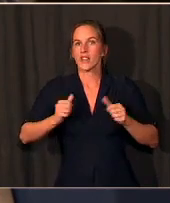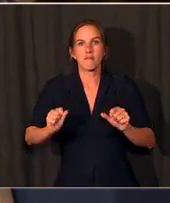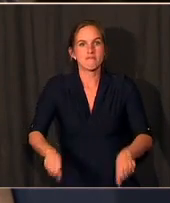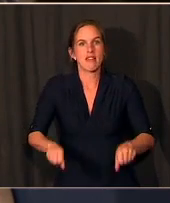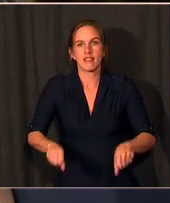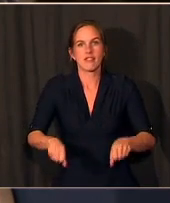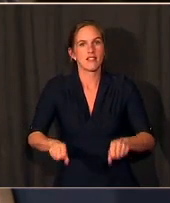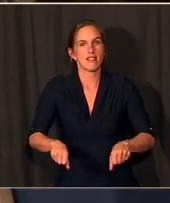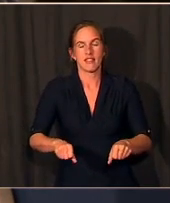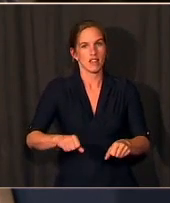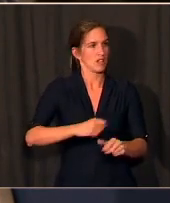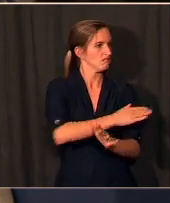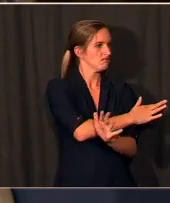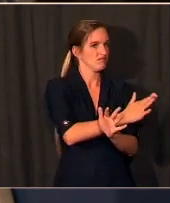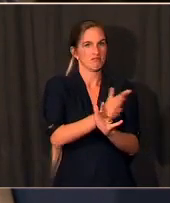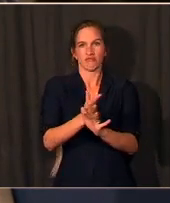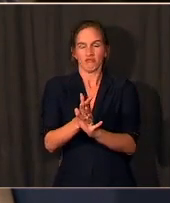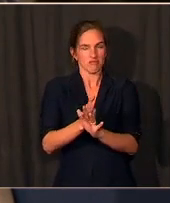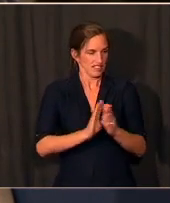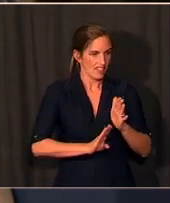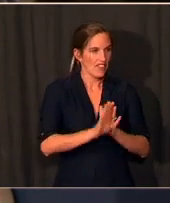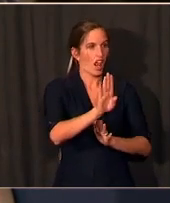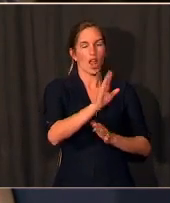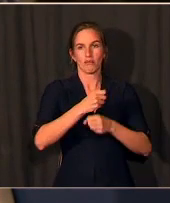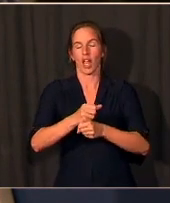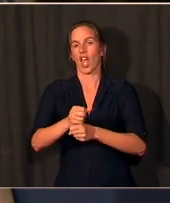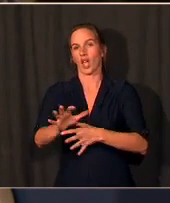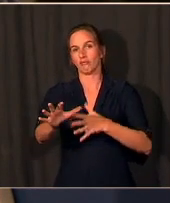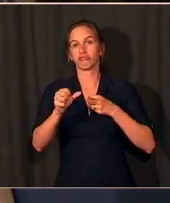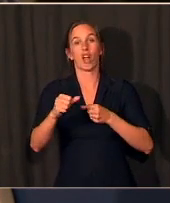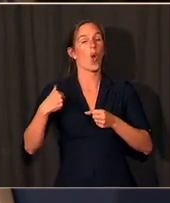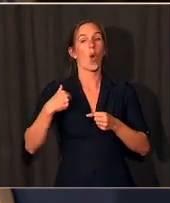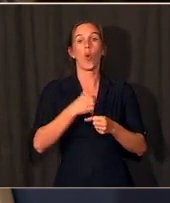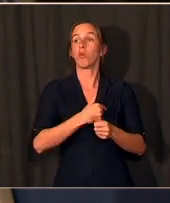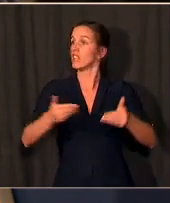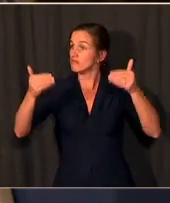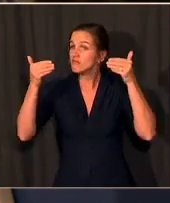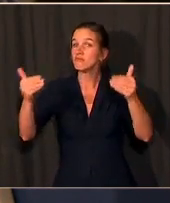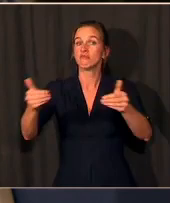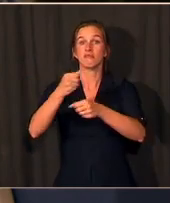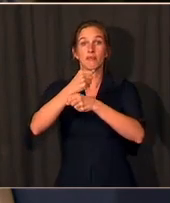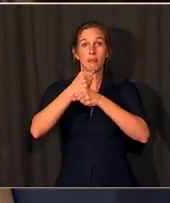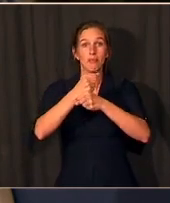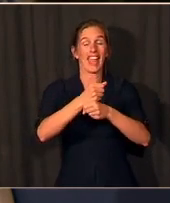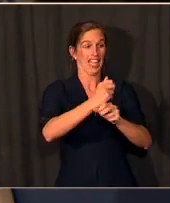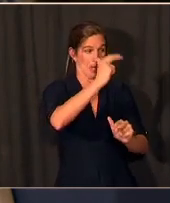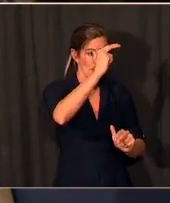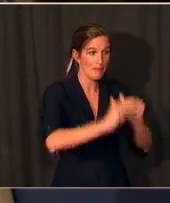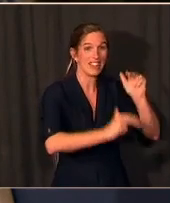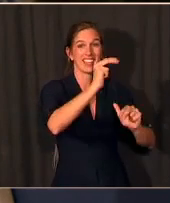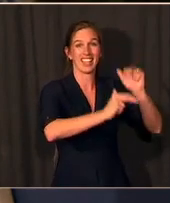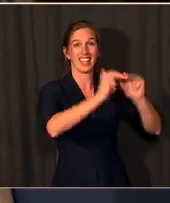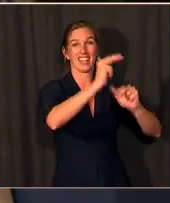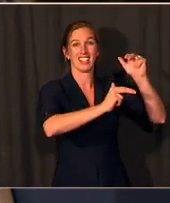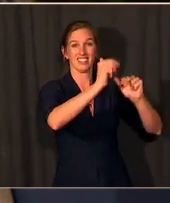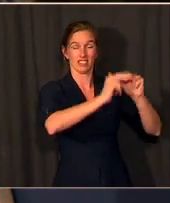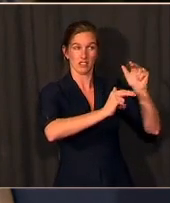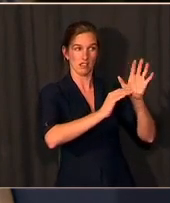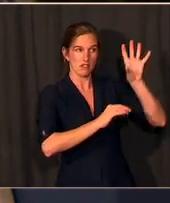production base. We went to work building brick and mortar manufacturing facilities, bringing in the